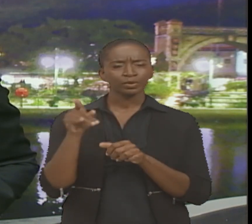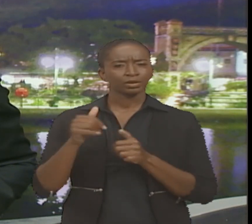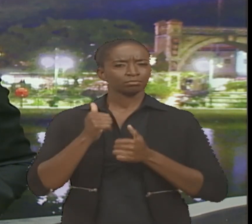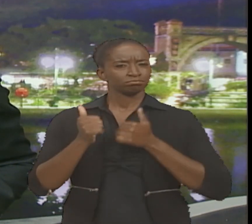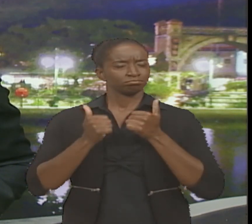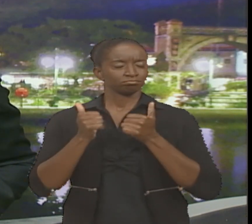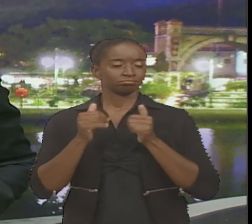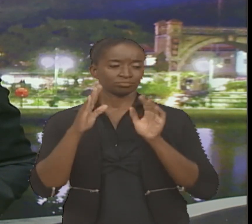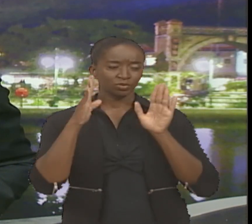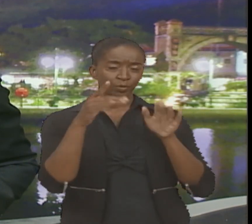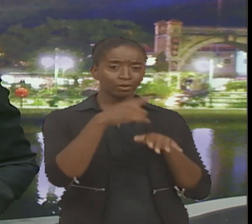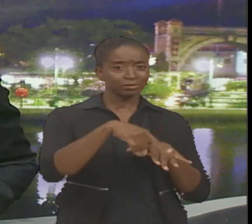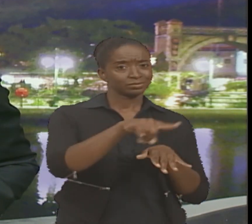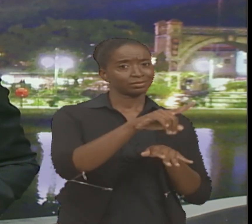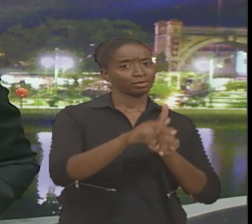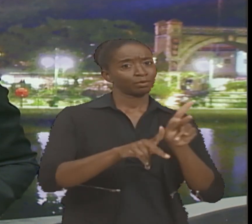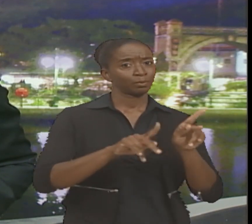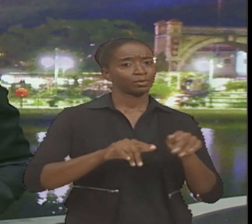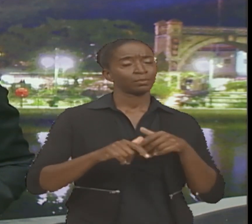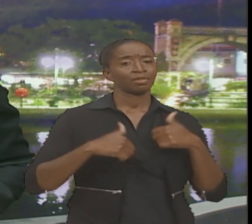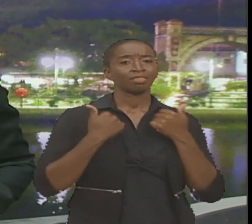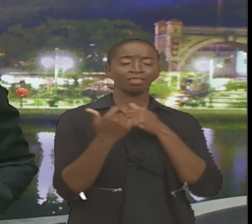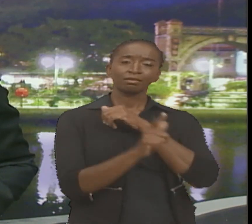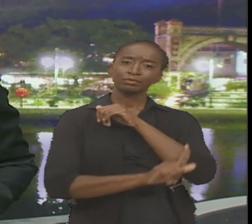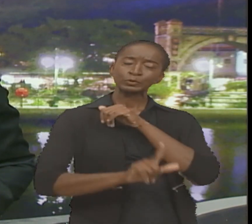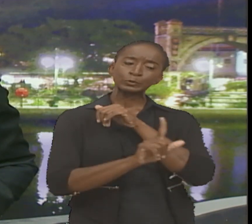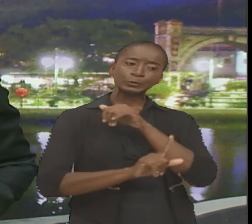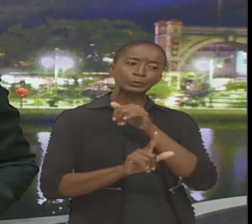look out for the well-being of the residents of St. Lucie.